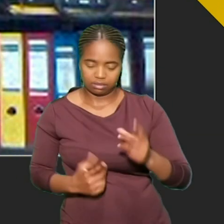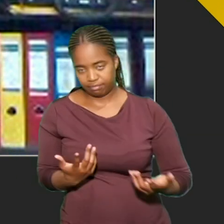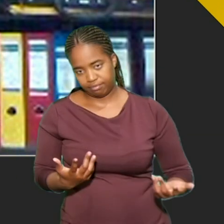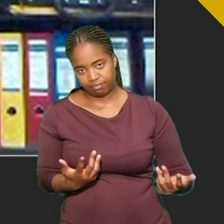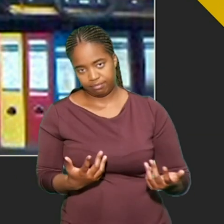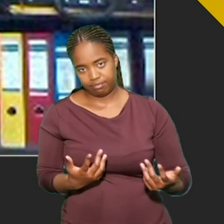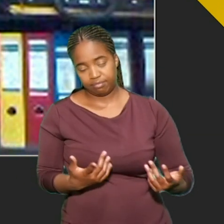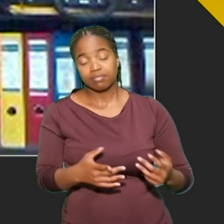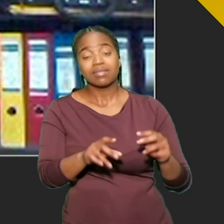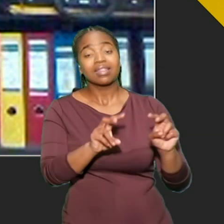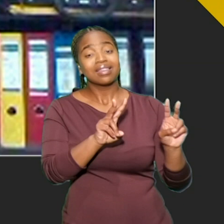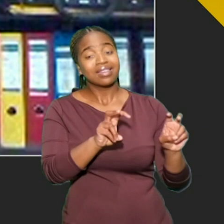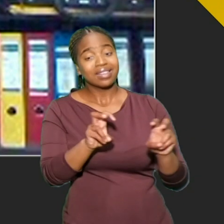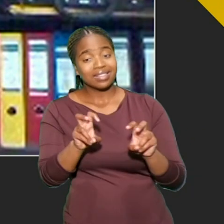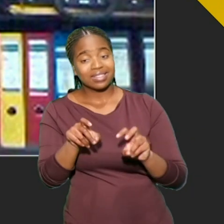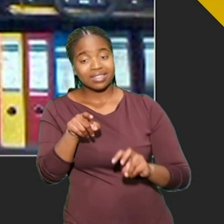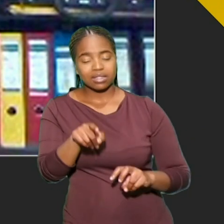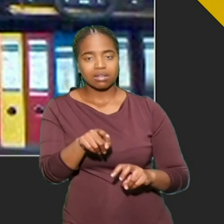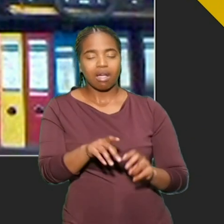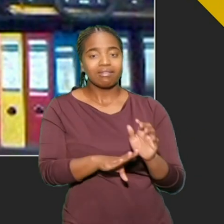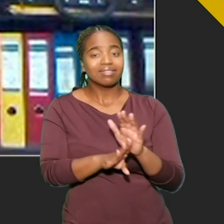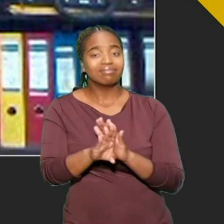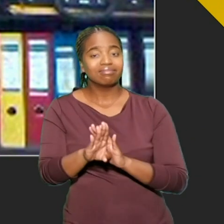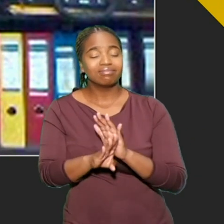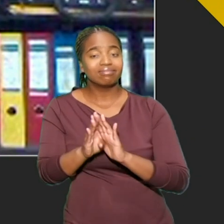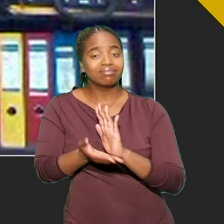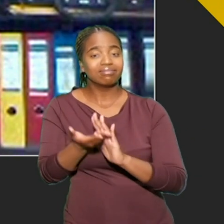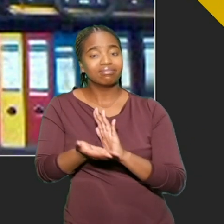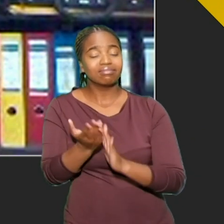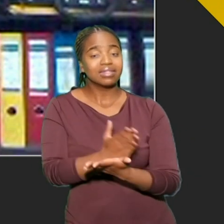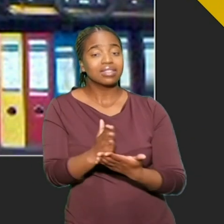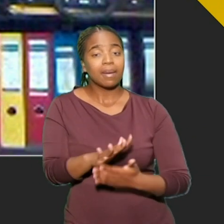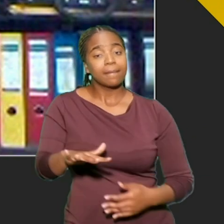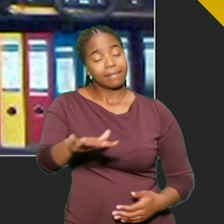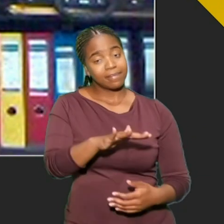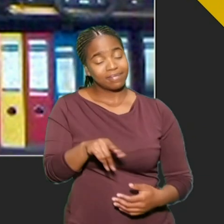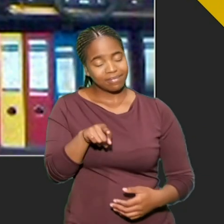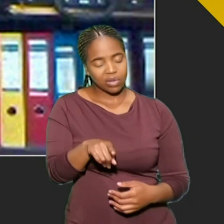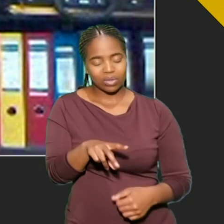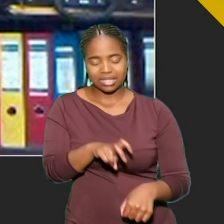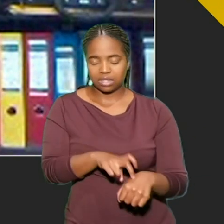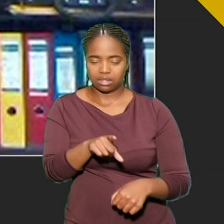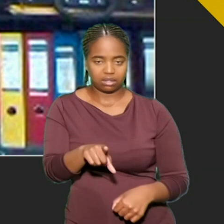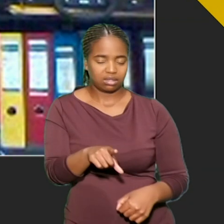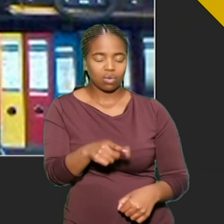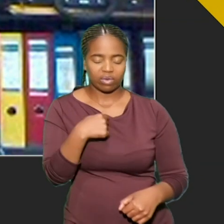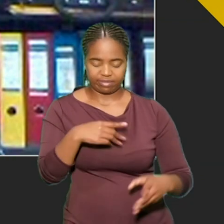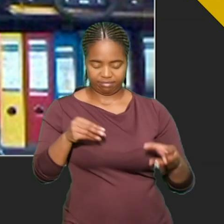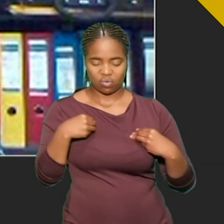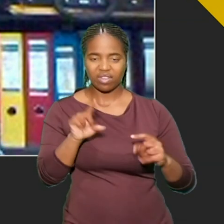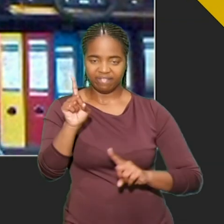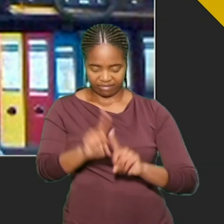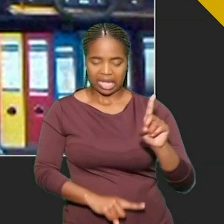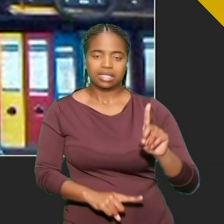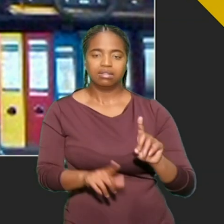the issue of the upgrade of some of these settlements is one of the things that we must just accept. We've